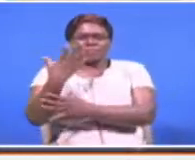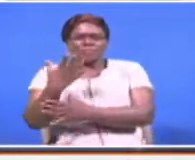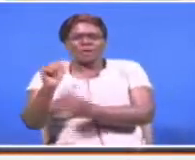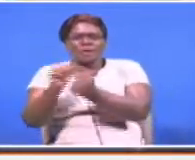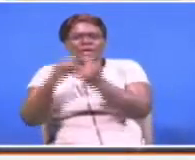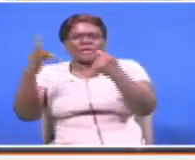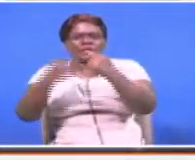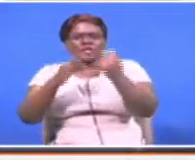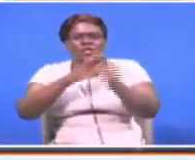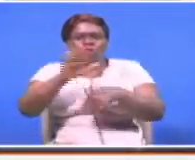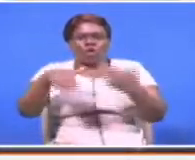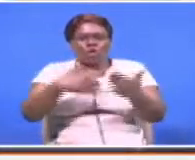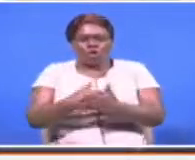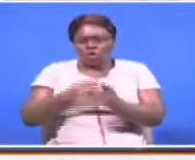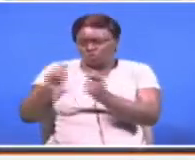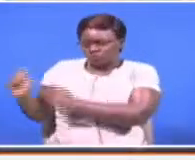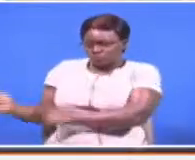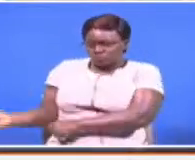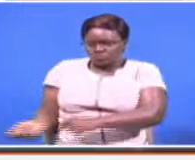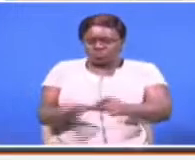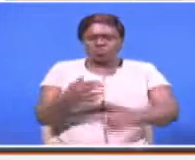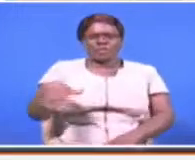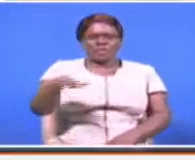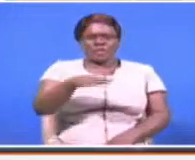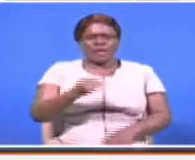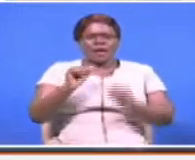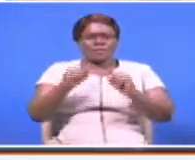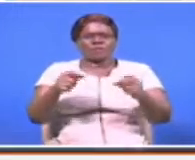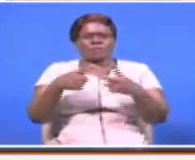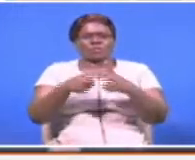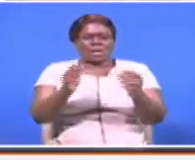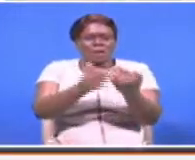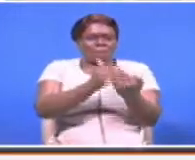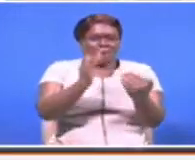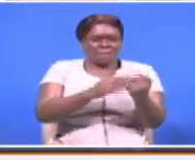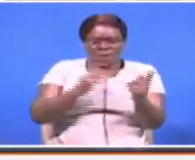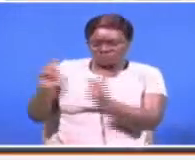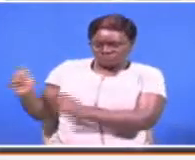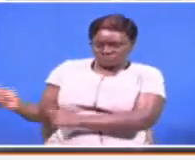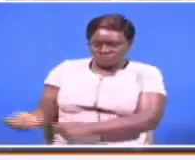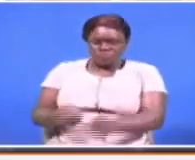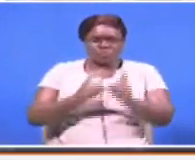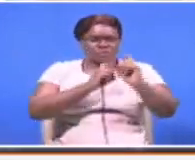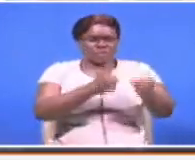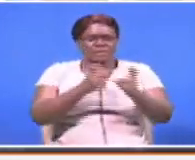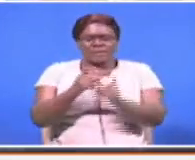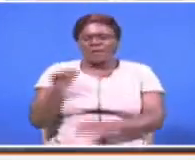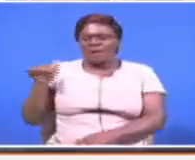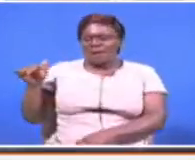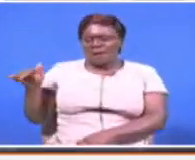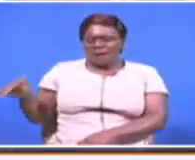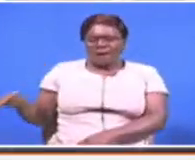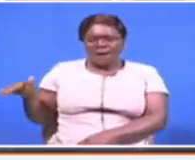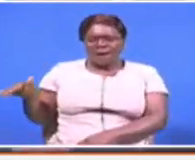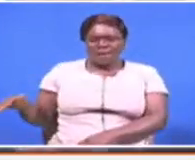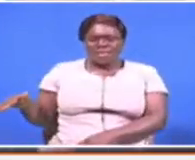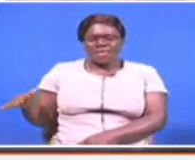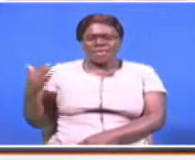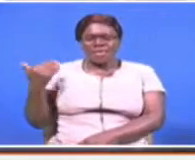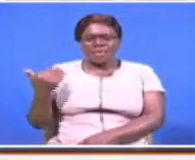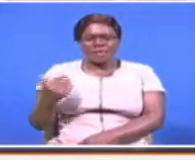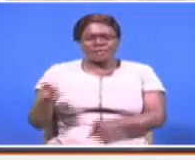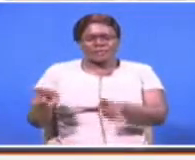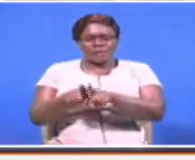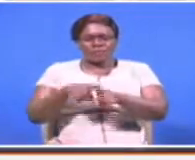18-all Korf course so that we can start nurturing the Korf talent from an early age. And we